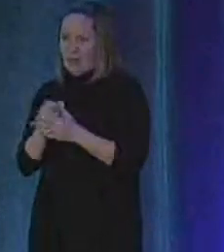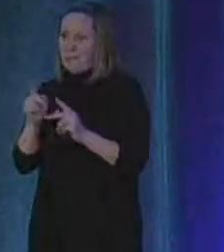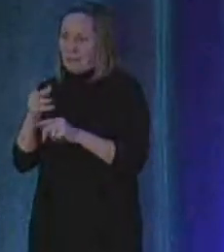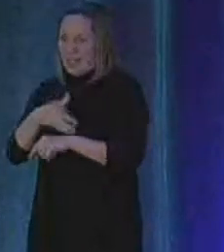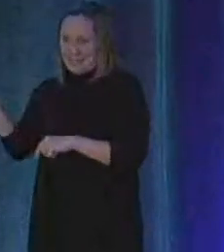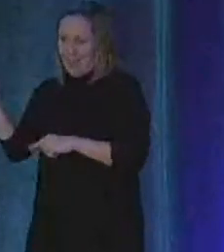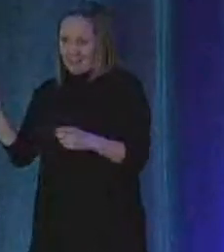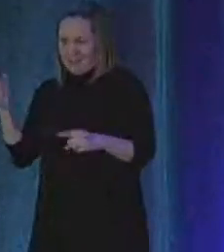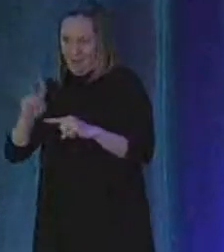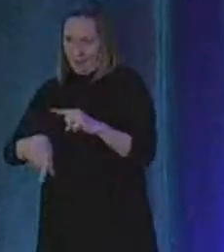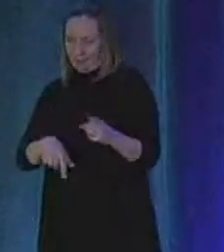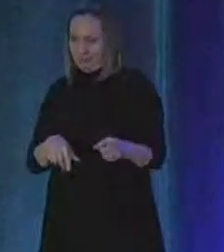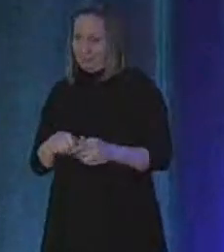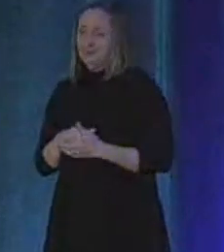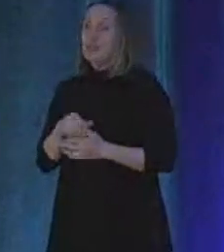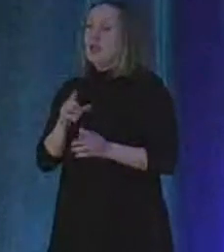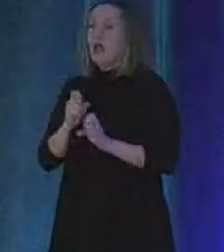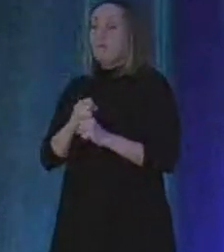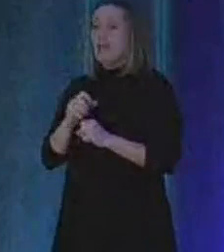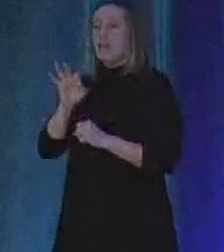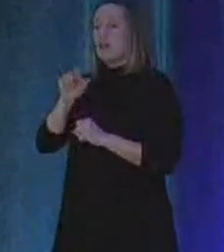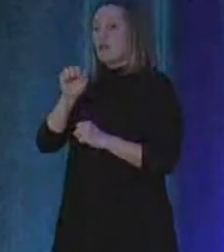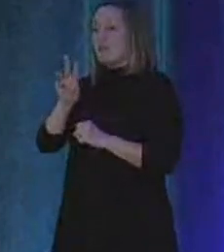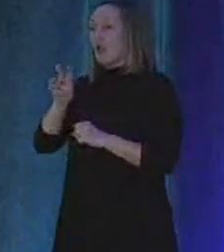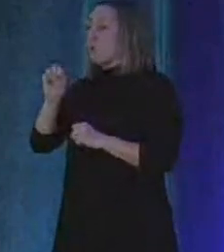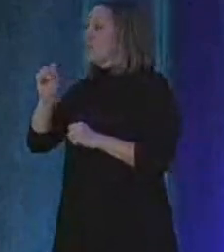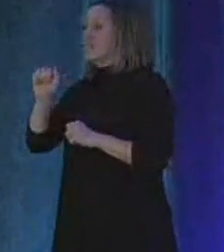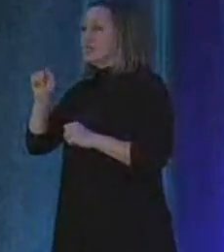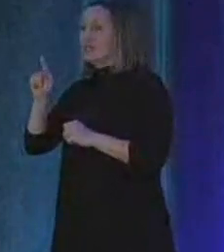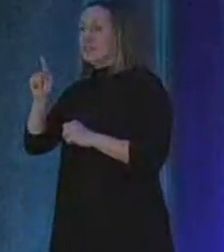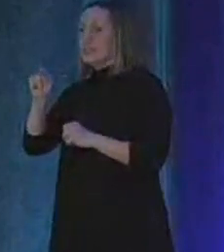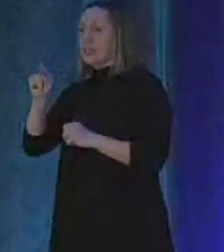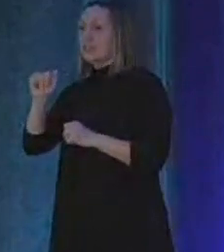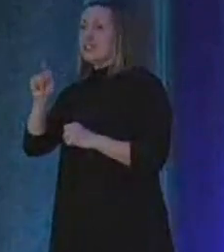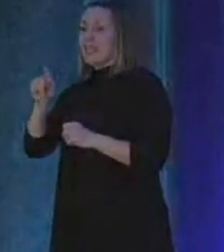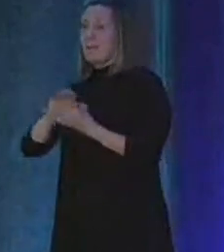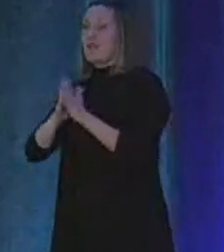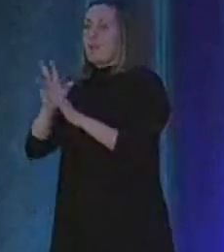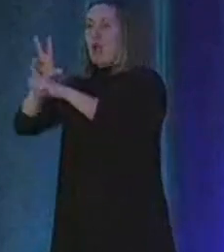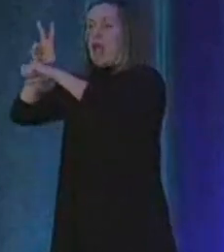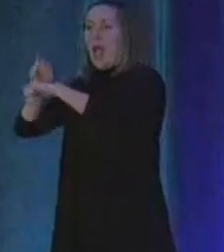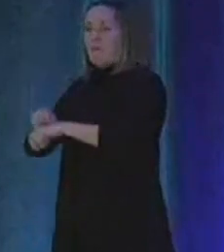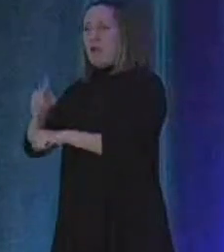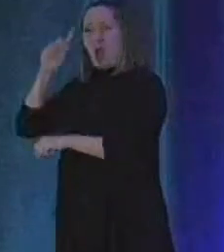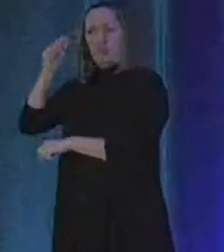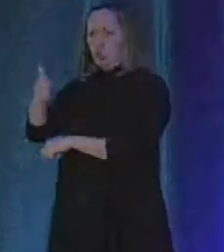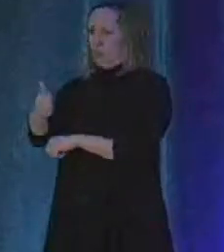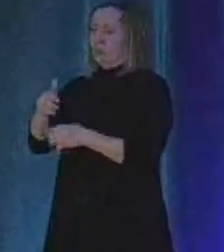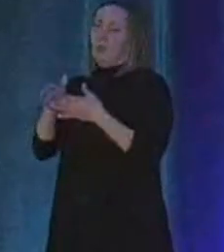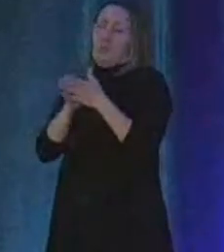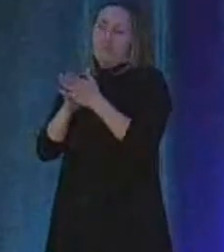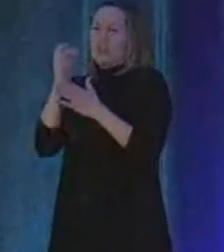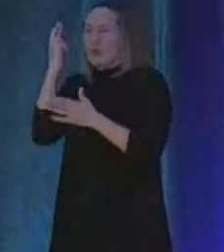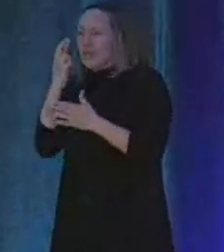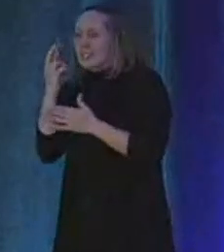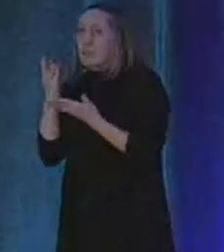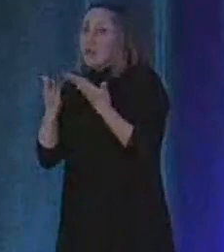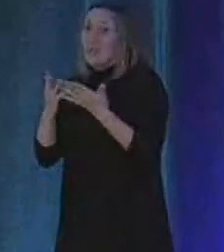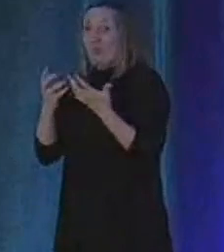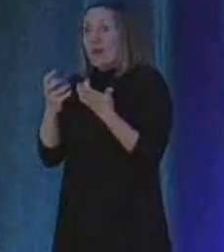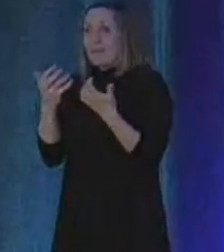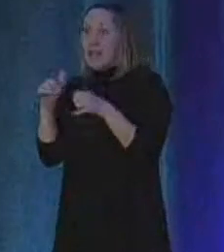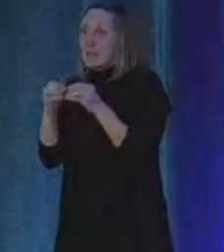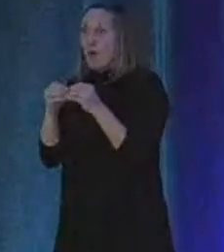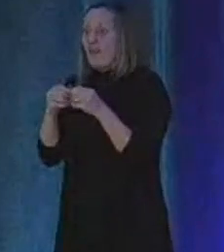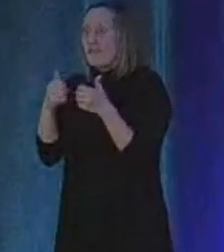you. And making your flow state into a habit depends on you. Whatever your motivations were, right? Like I said, maybe you just want to play more video games.